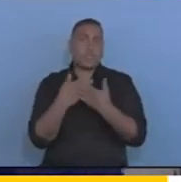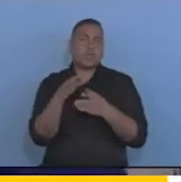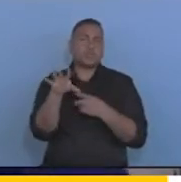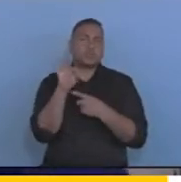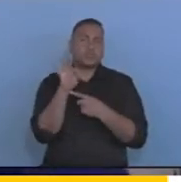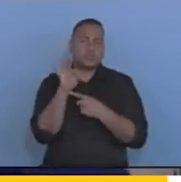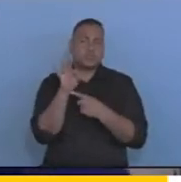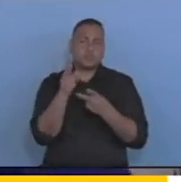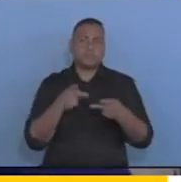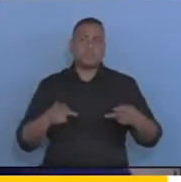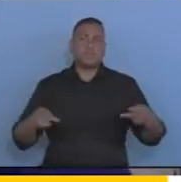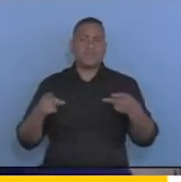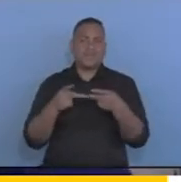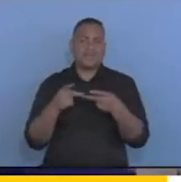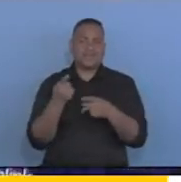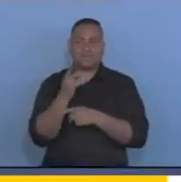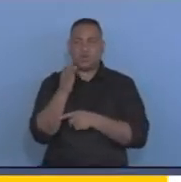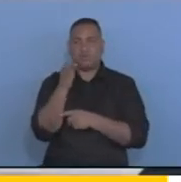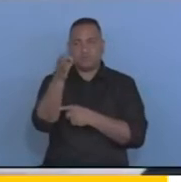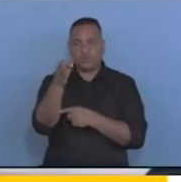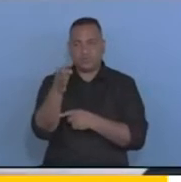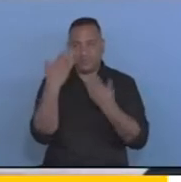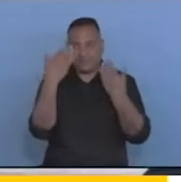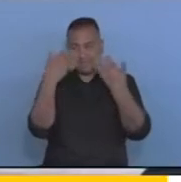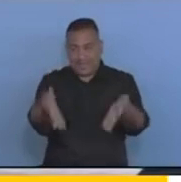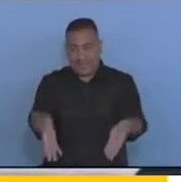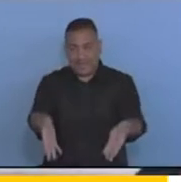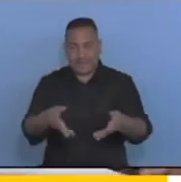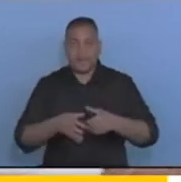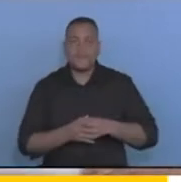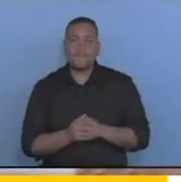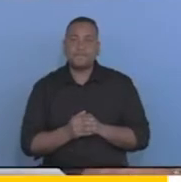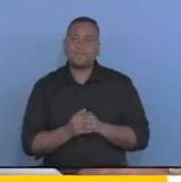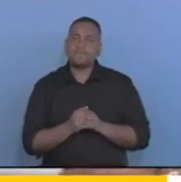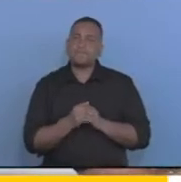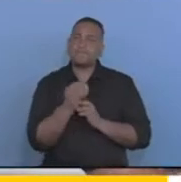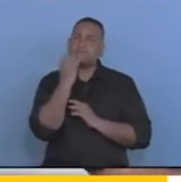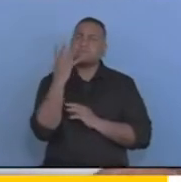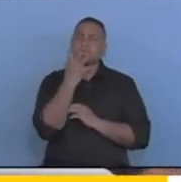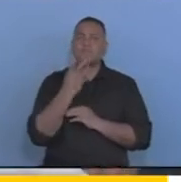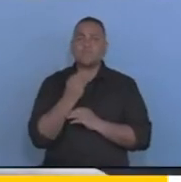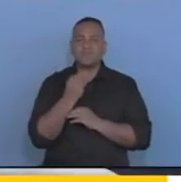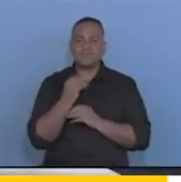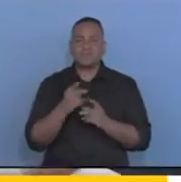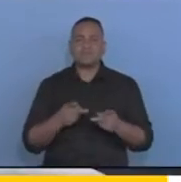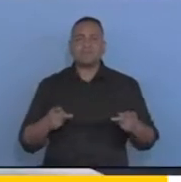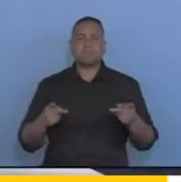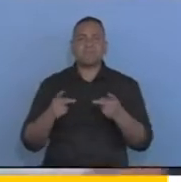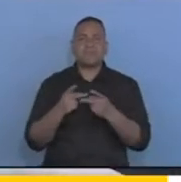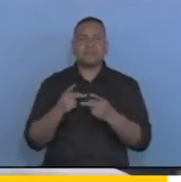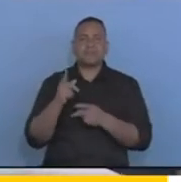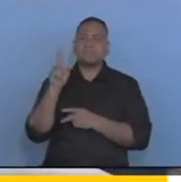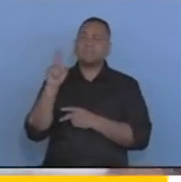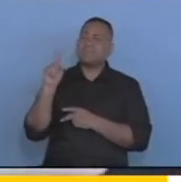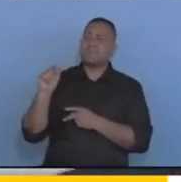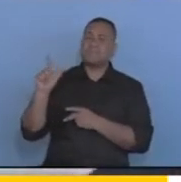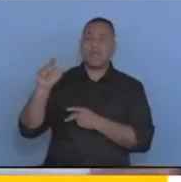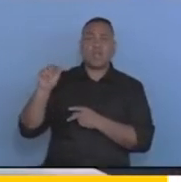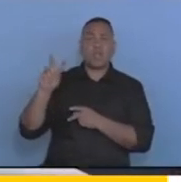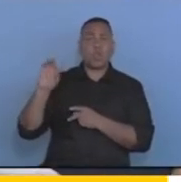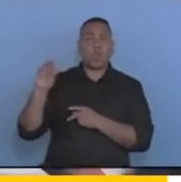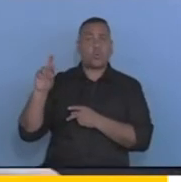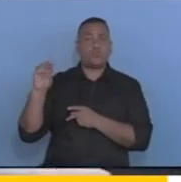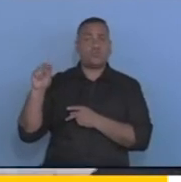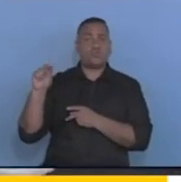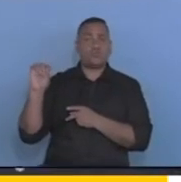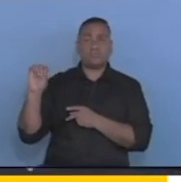your tertiary institution of choice. And trust me, it is absolutely a fabulous place. So Mr. Lawrence, hello. Thank you so much for coming on to the Link Show. Thanks for being